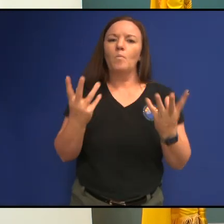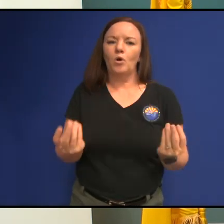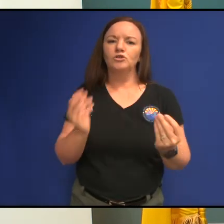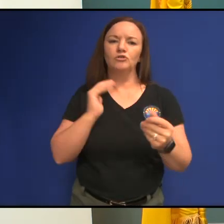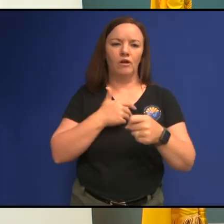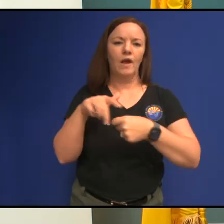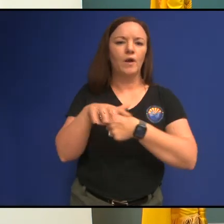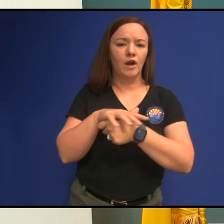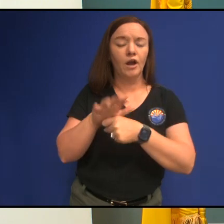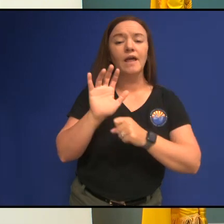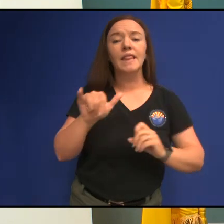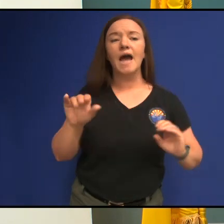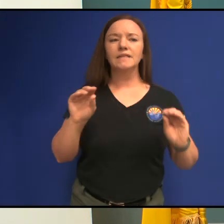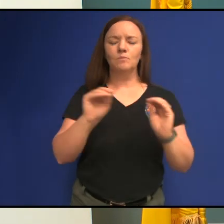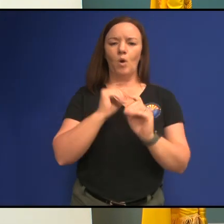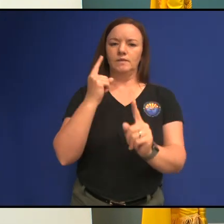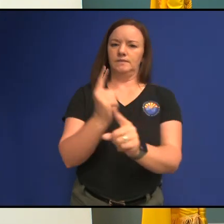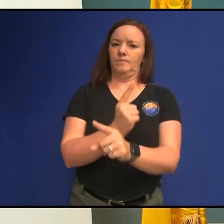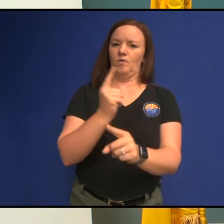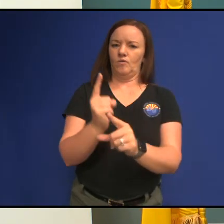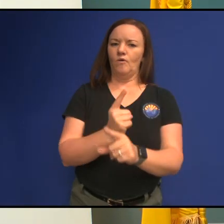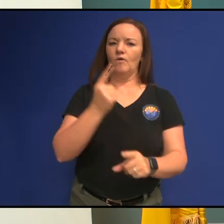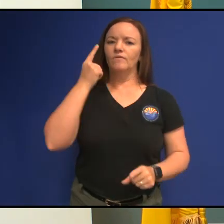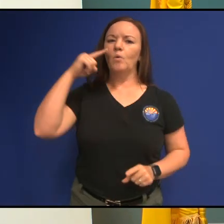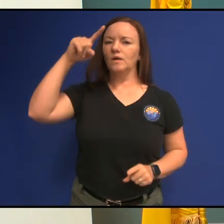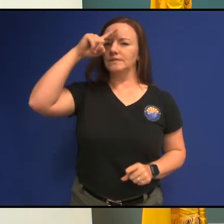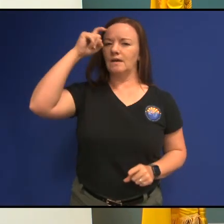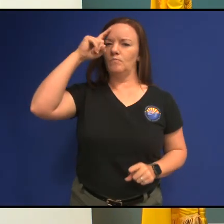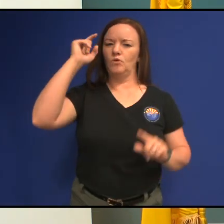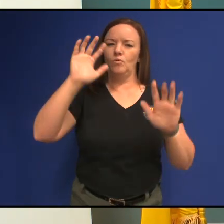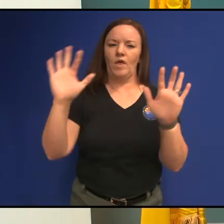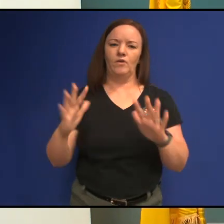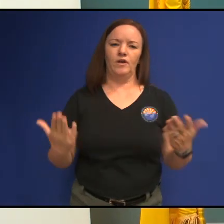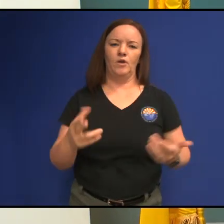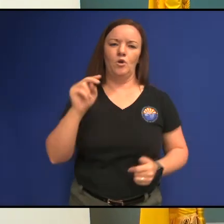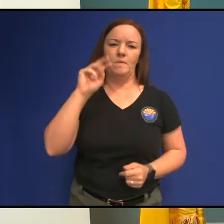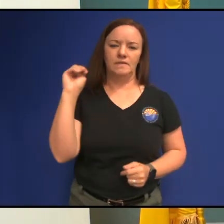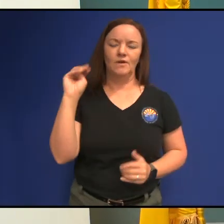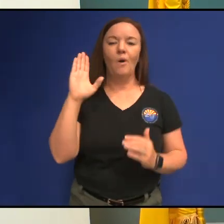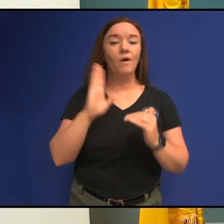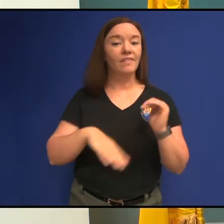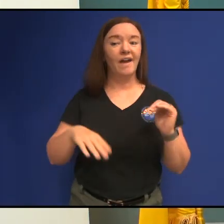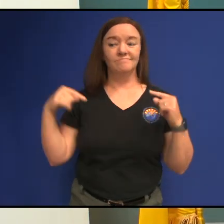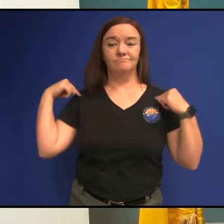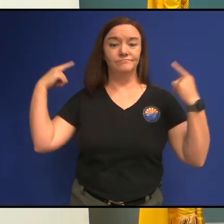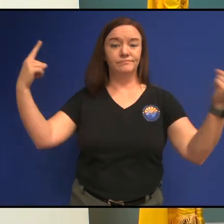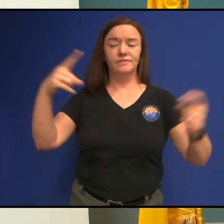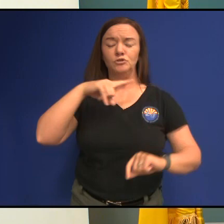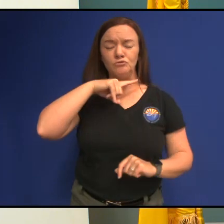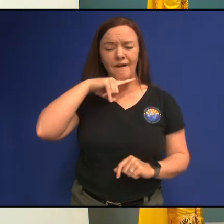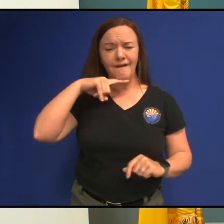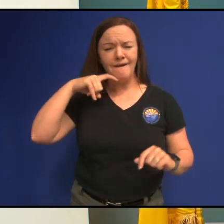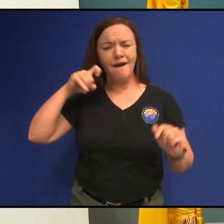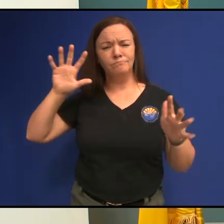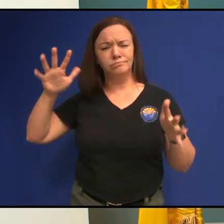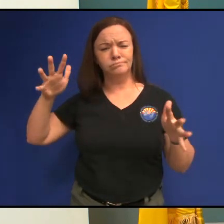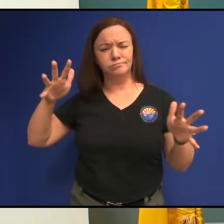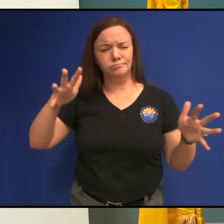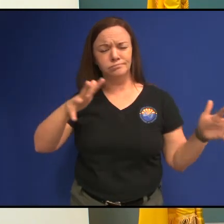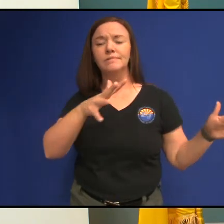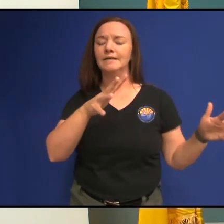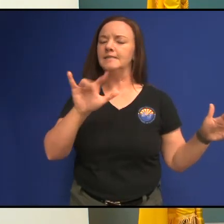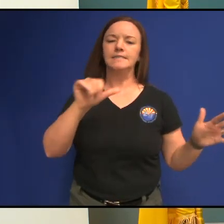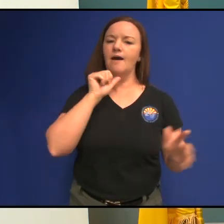is something that's more characteristic of summertime weather patterns rather than the really dry, really windy conditions that we've been